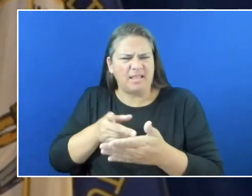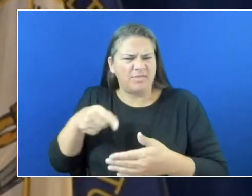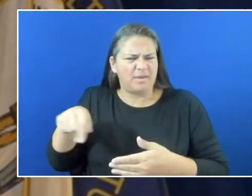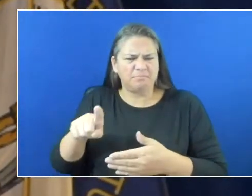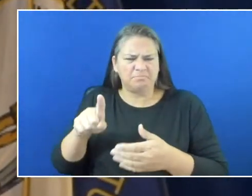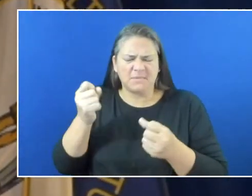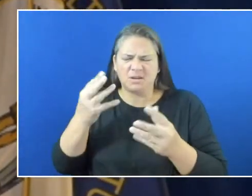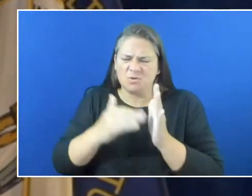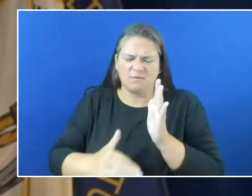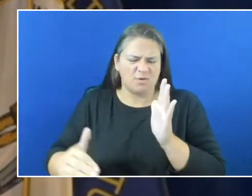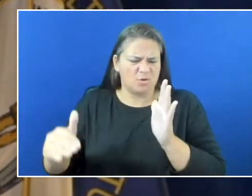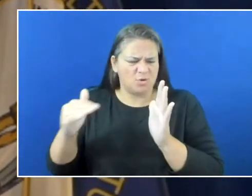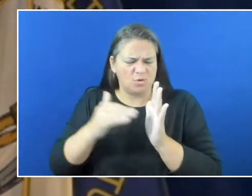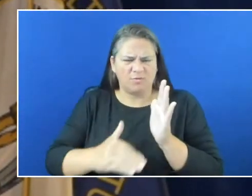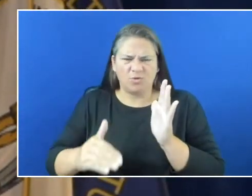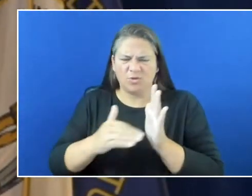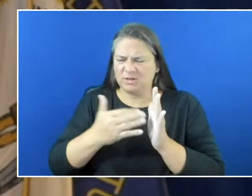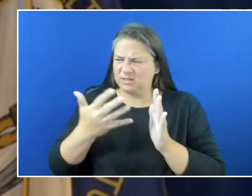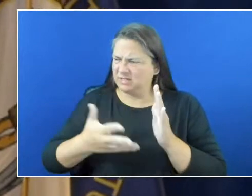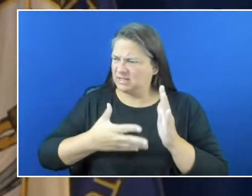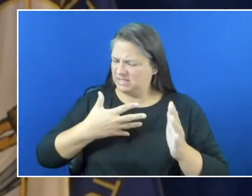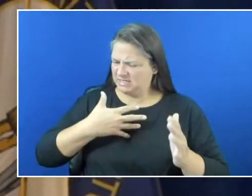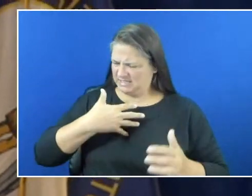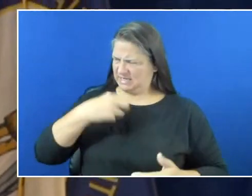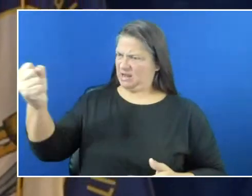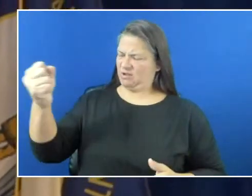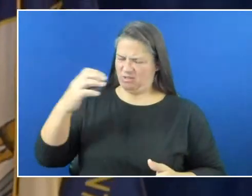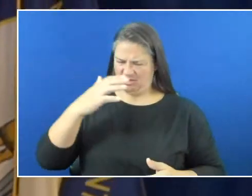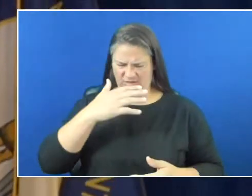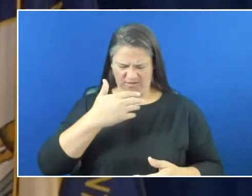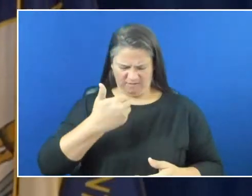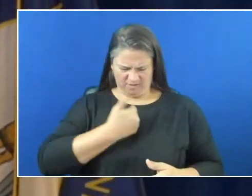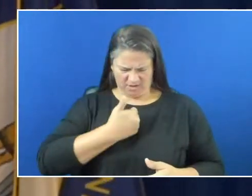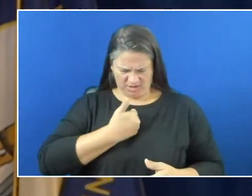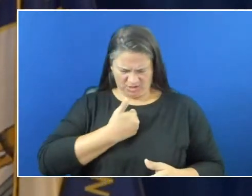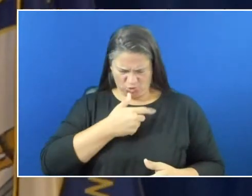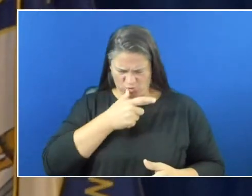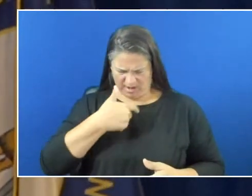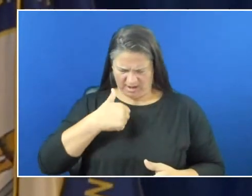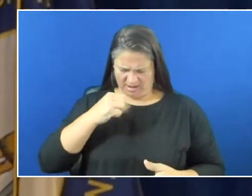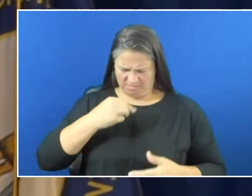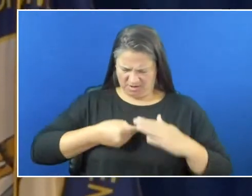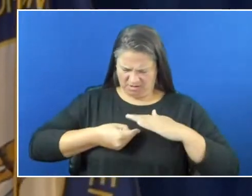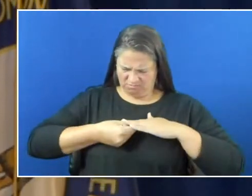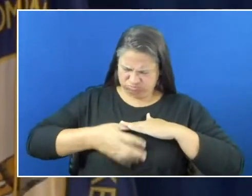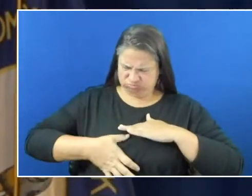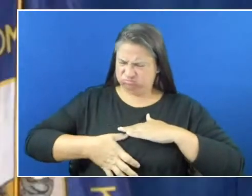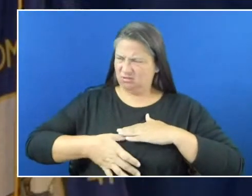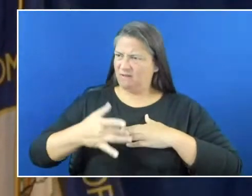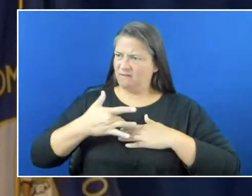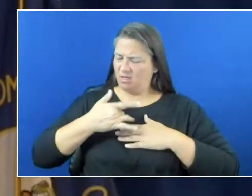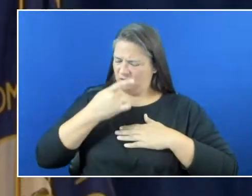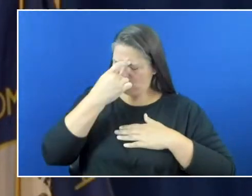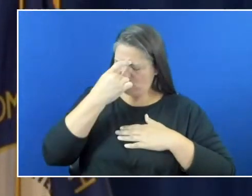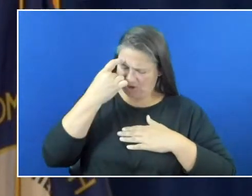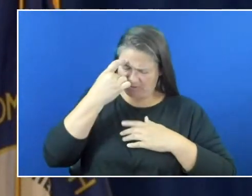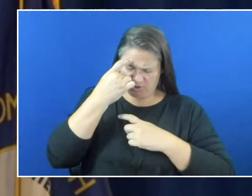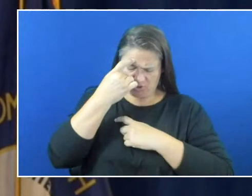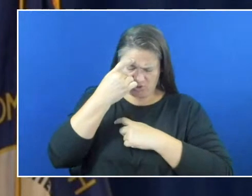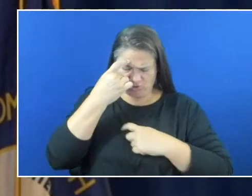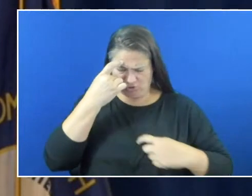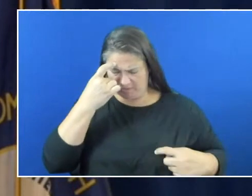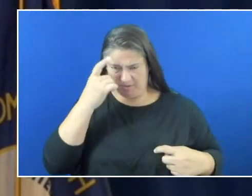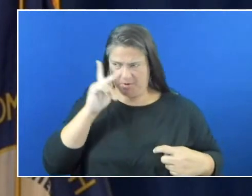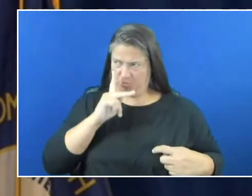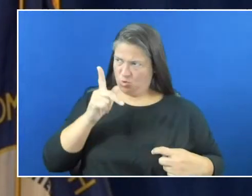takes their dignity, and heaps a level of trauma on those individuals that most of